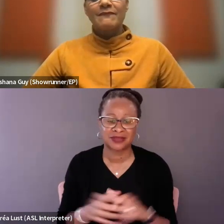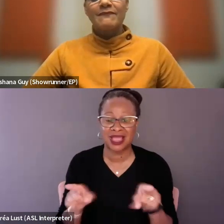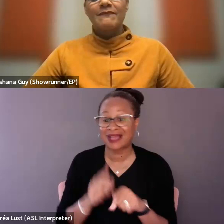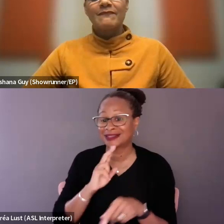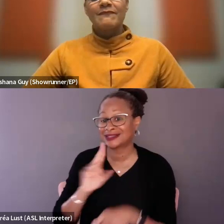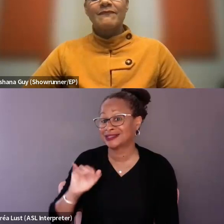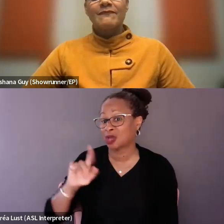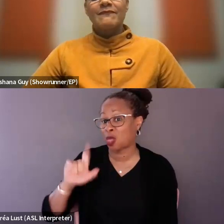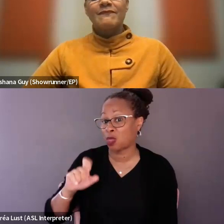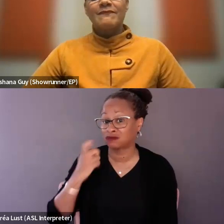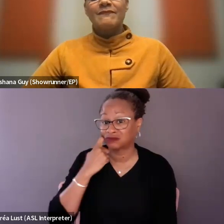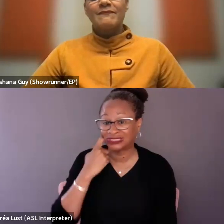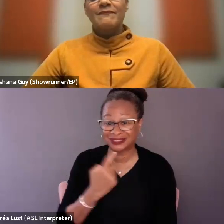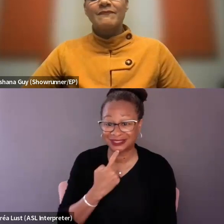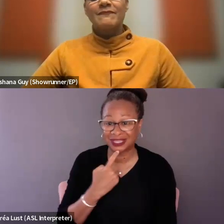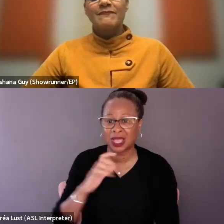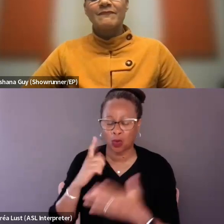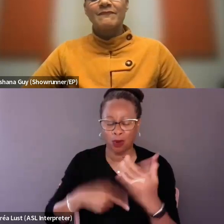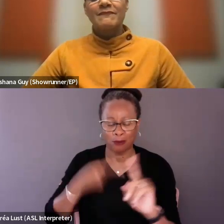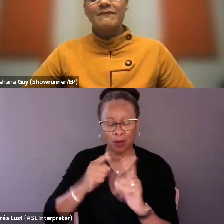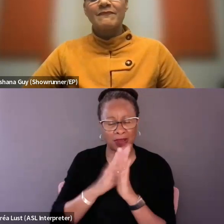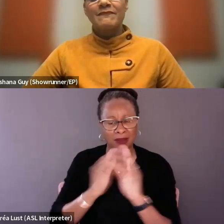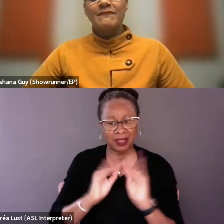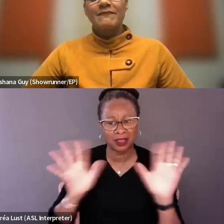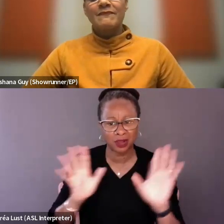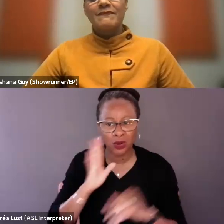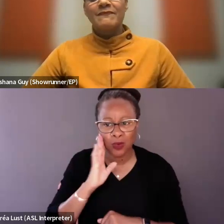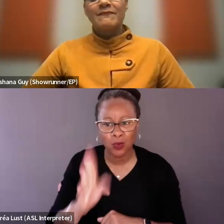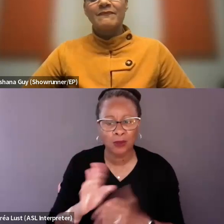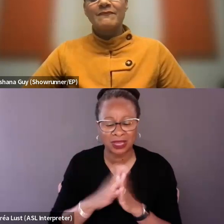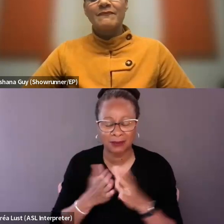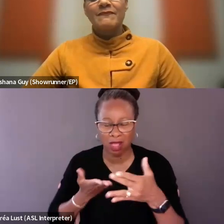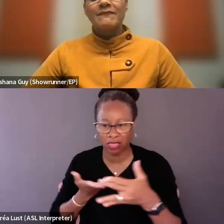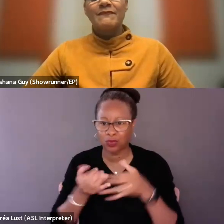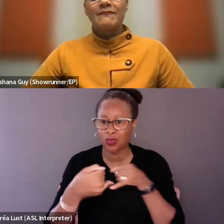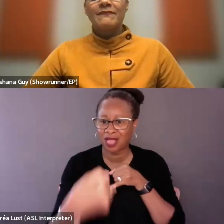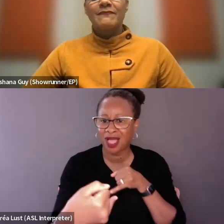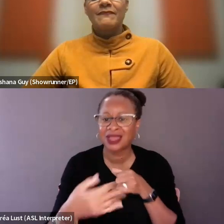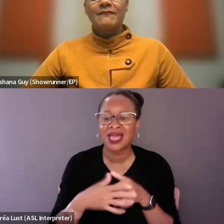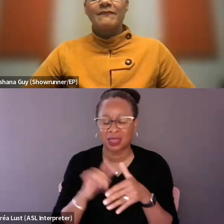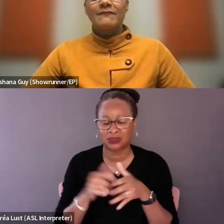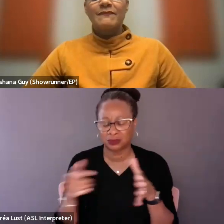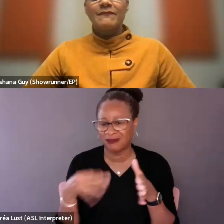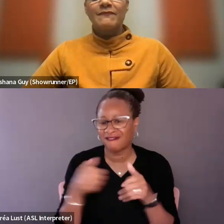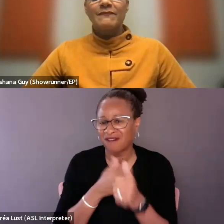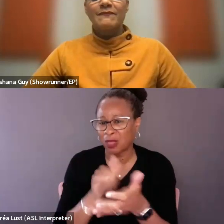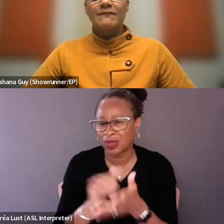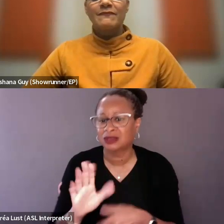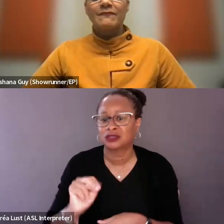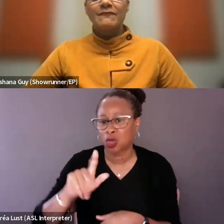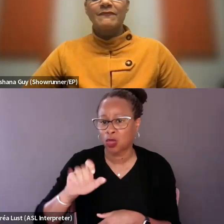saying, at what point did it become clear that this was going to be a through line and this was going to be something you all wanted to